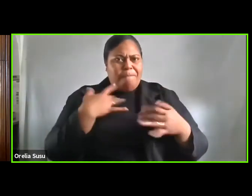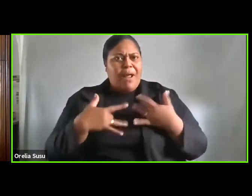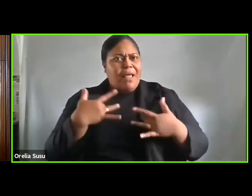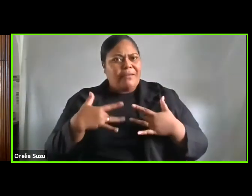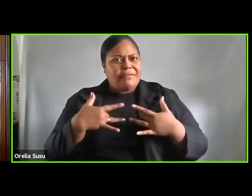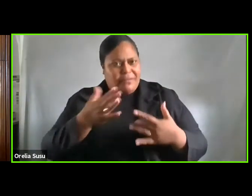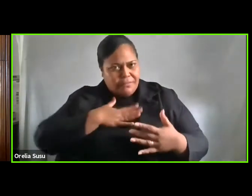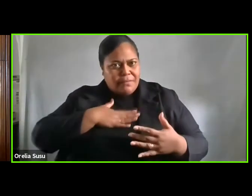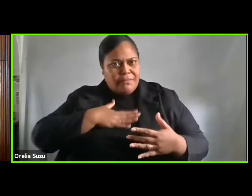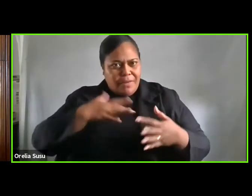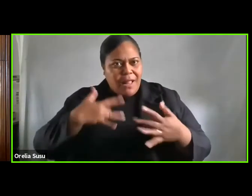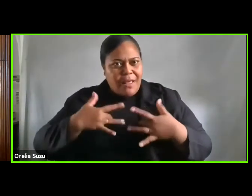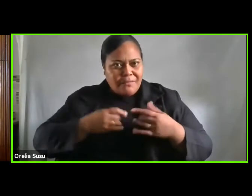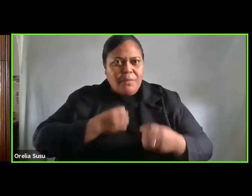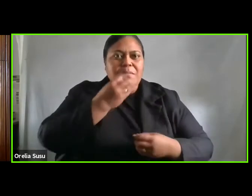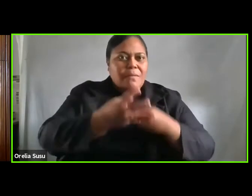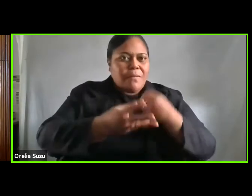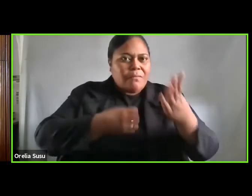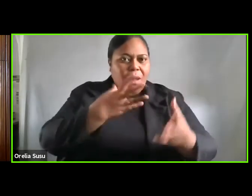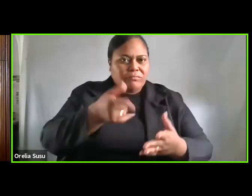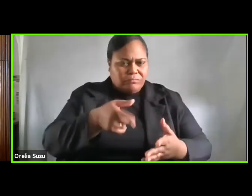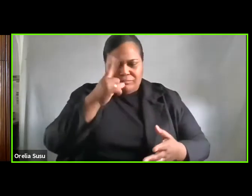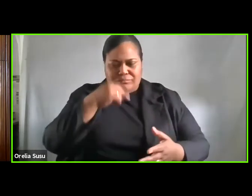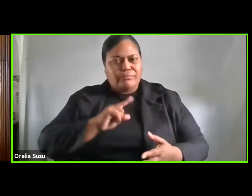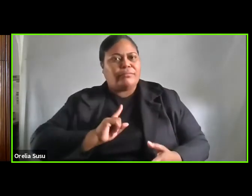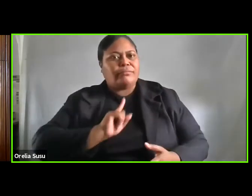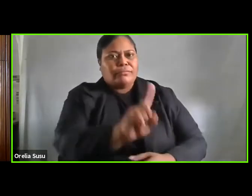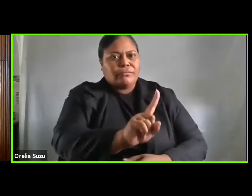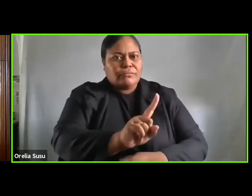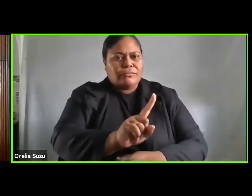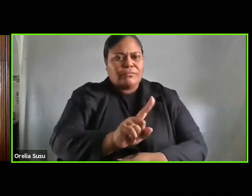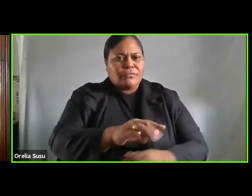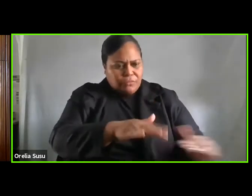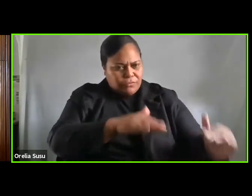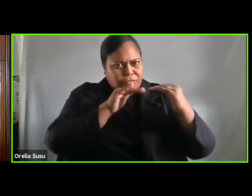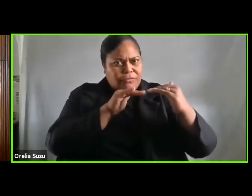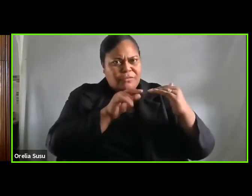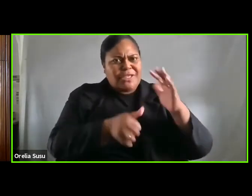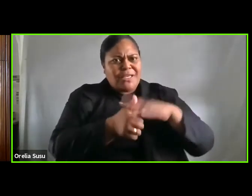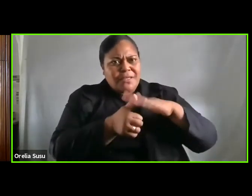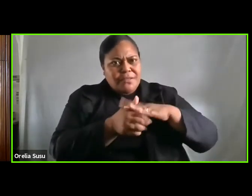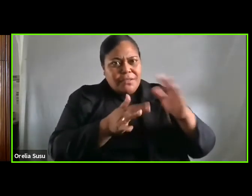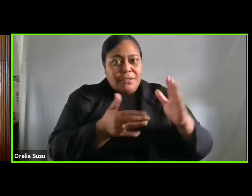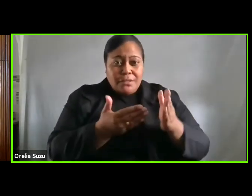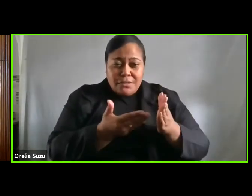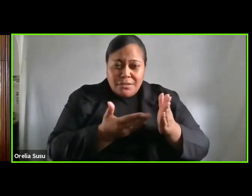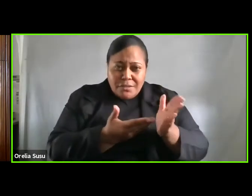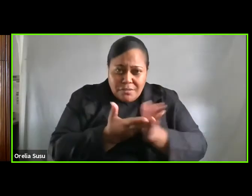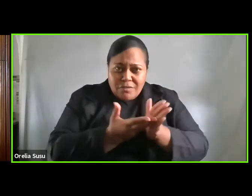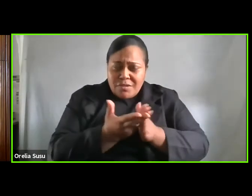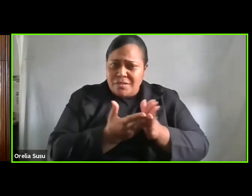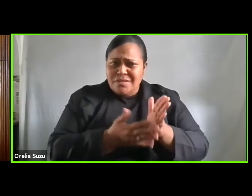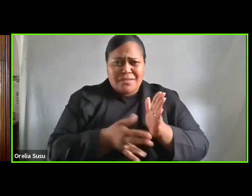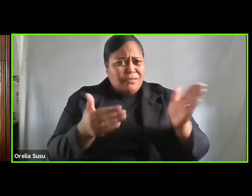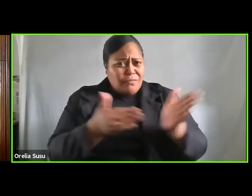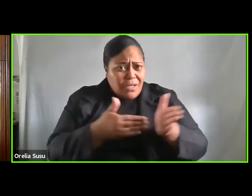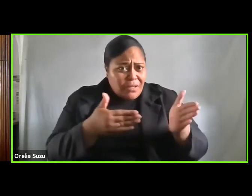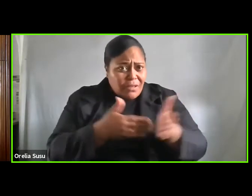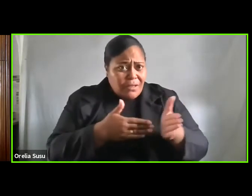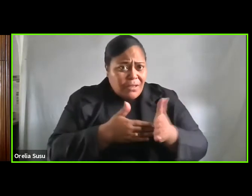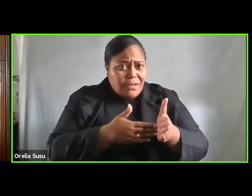that is on the ground and is facing all these inequality of being accessing services of not being able to